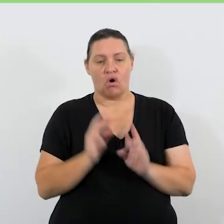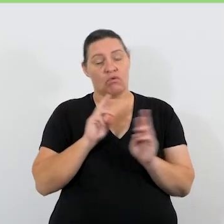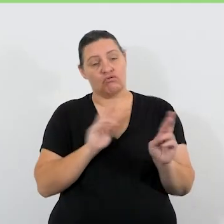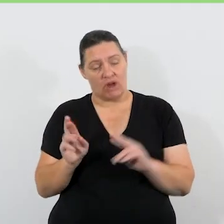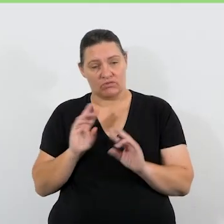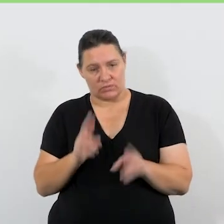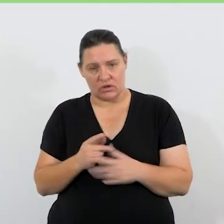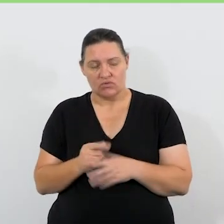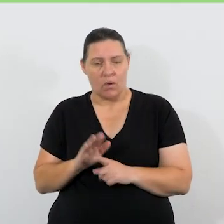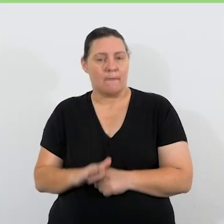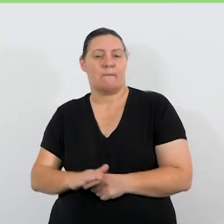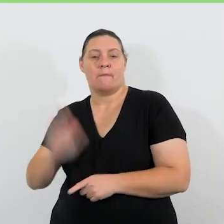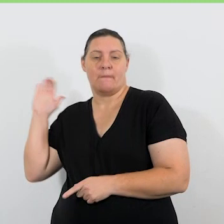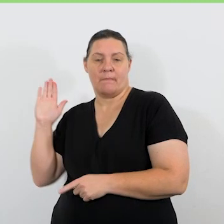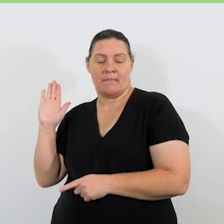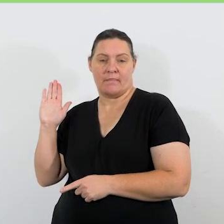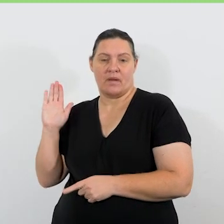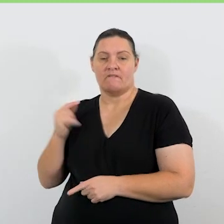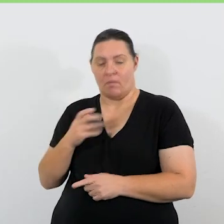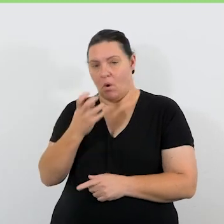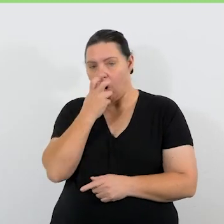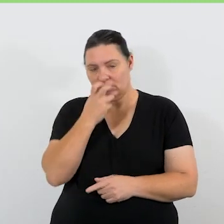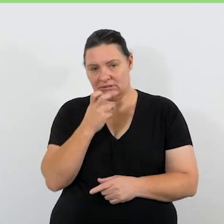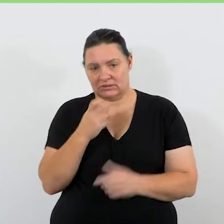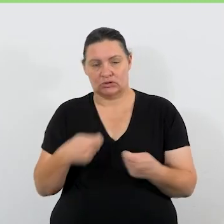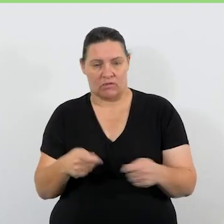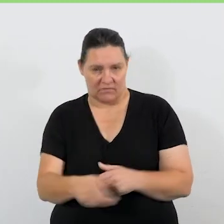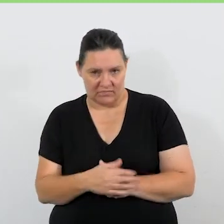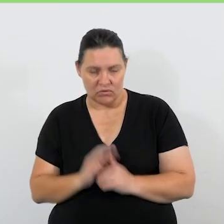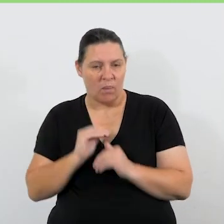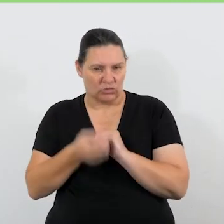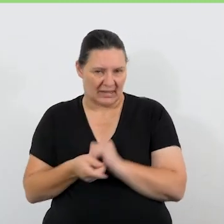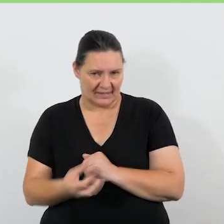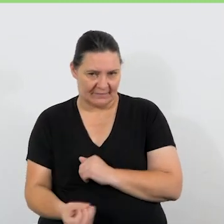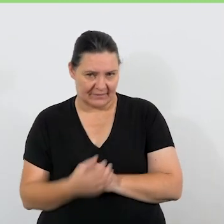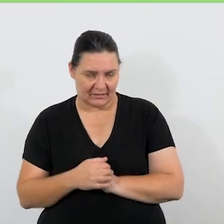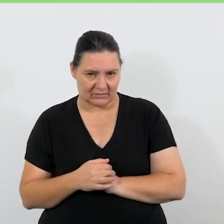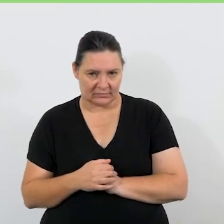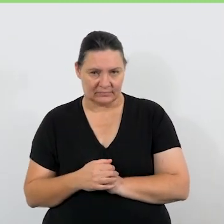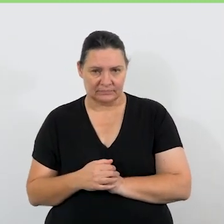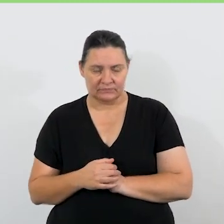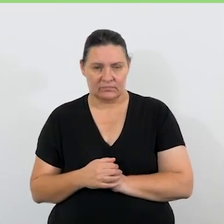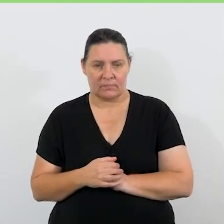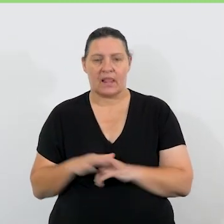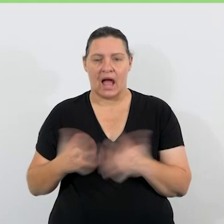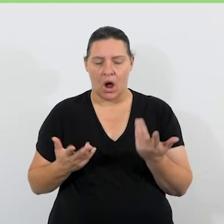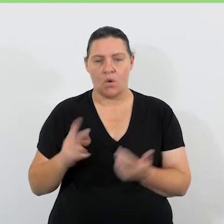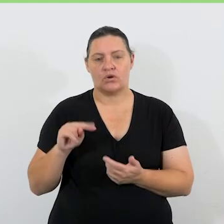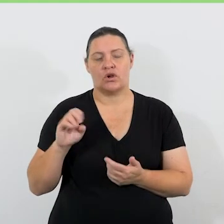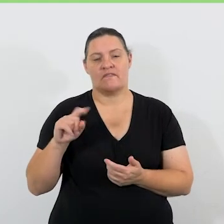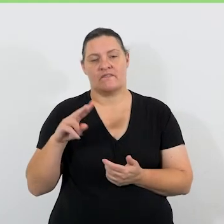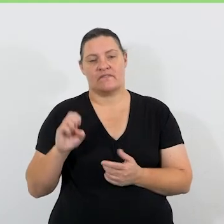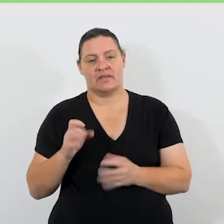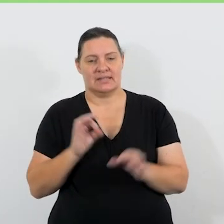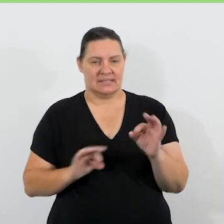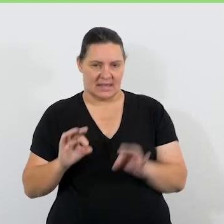right response, which is to move the hand away from the hot stove to protect it. So this is how our nerve cells look